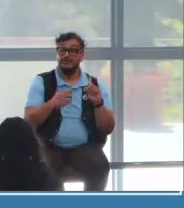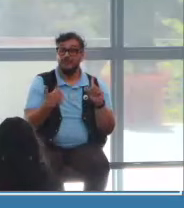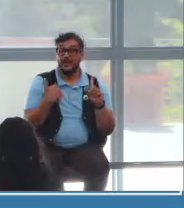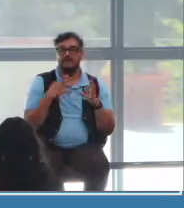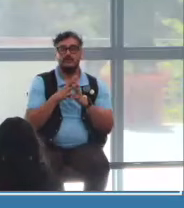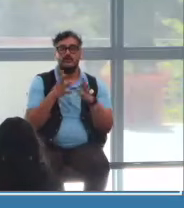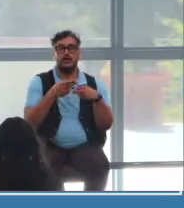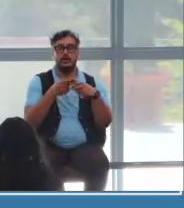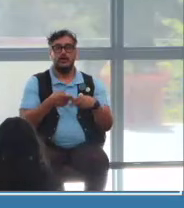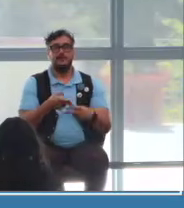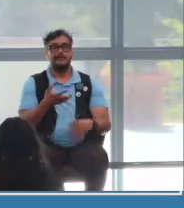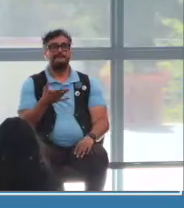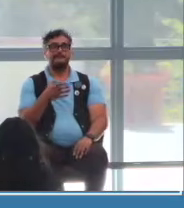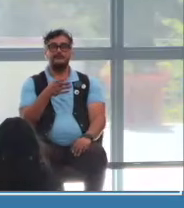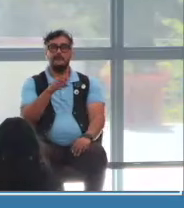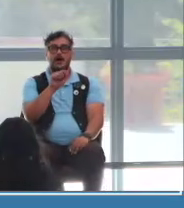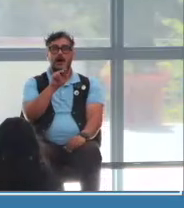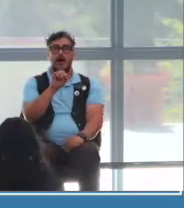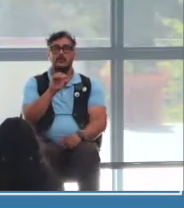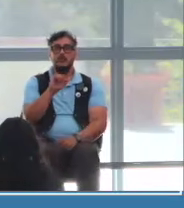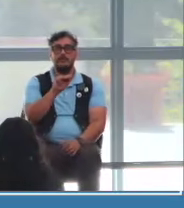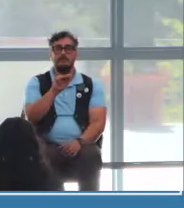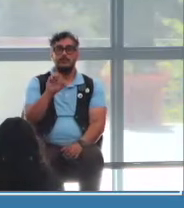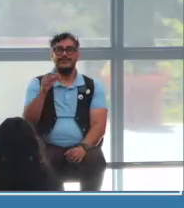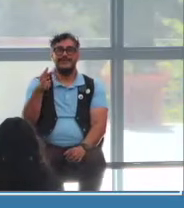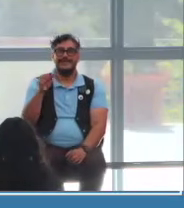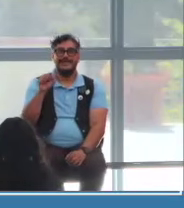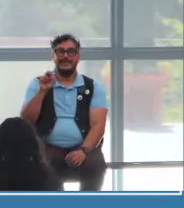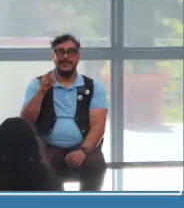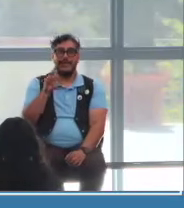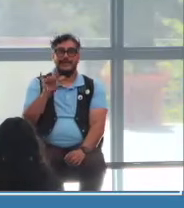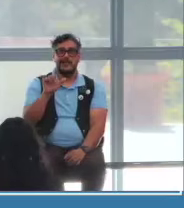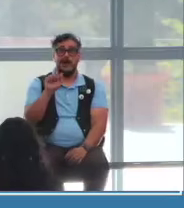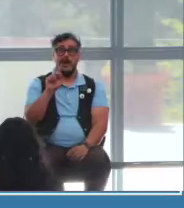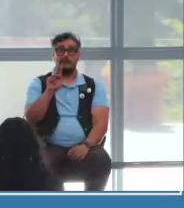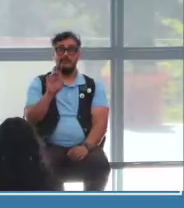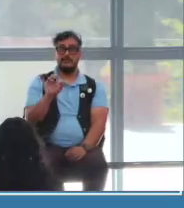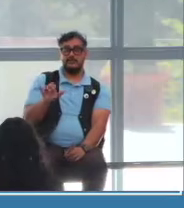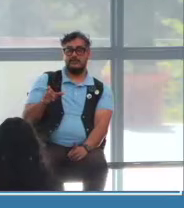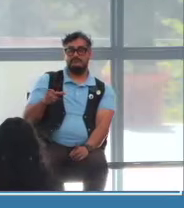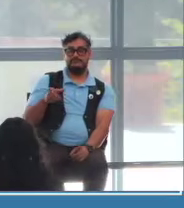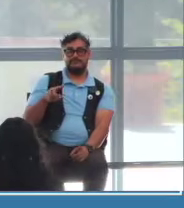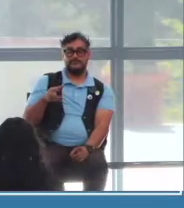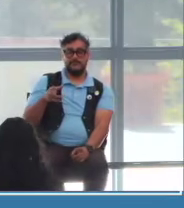lot of what we call autoimmune ganglionopathy, which is also